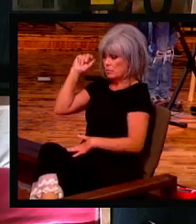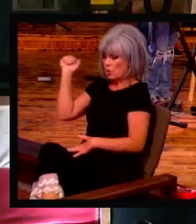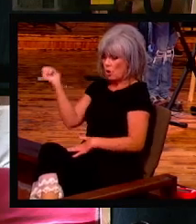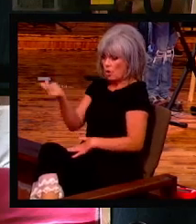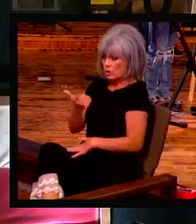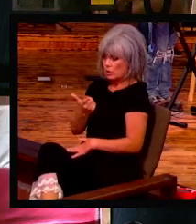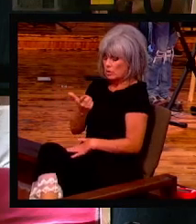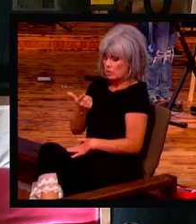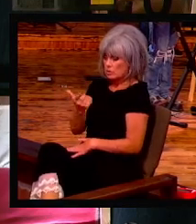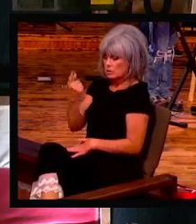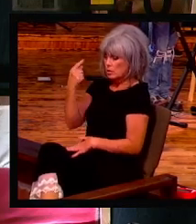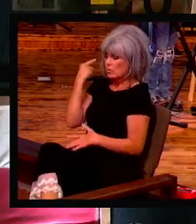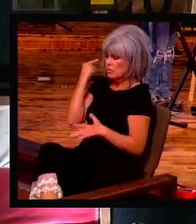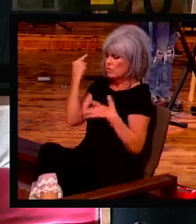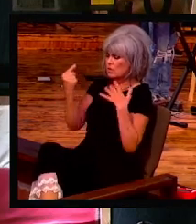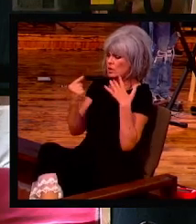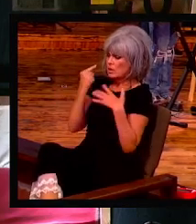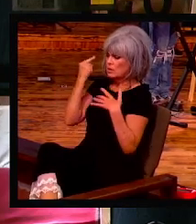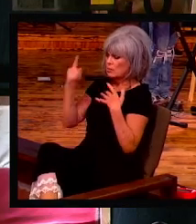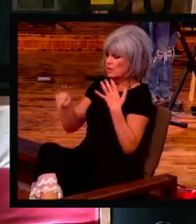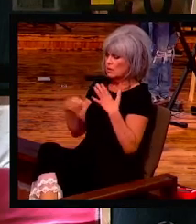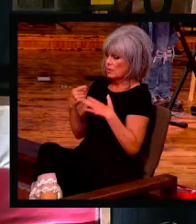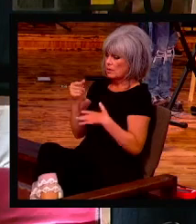So as you think about this,